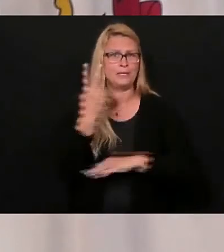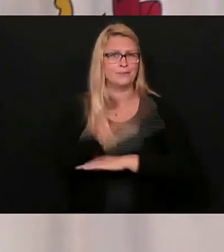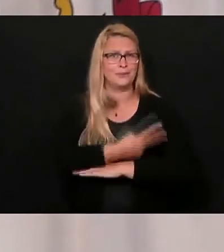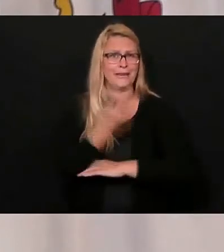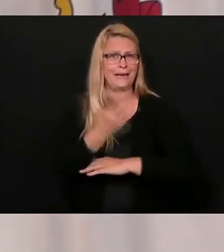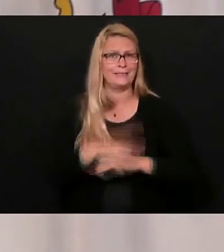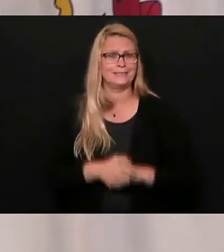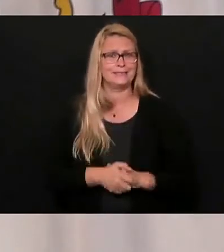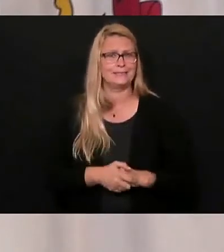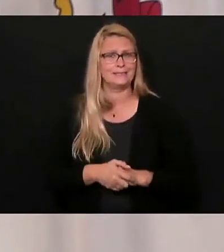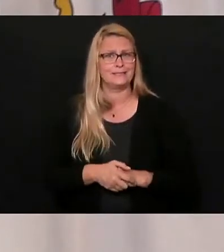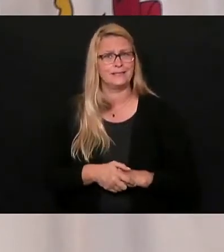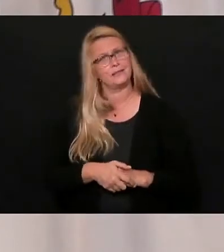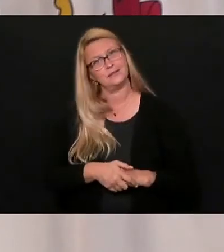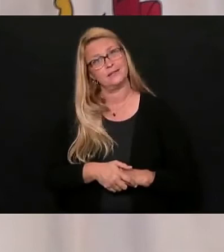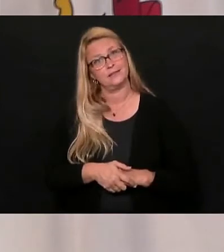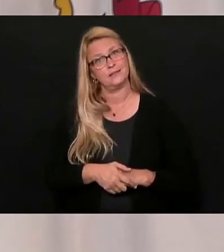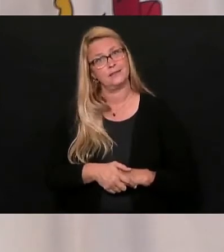days.